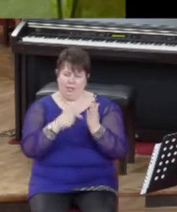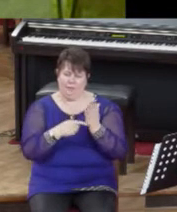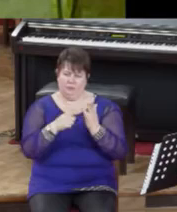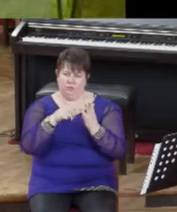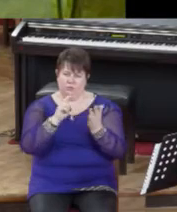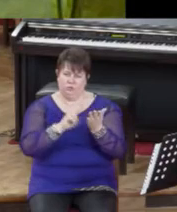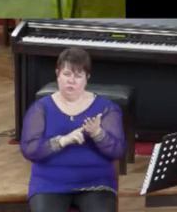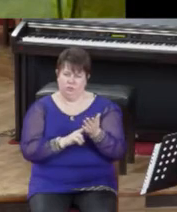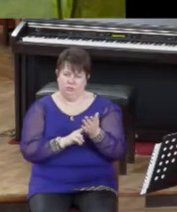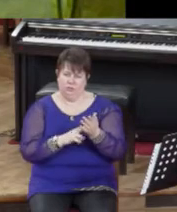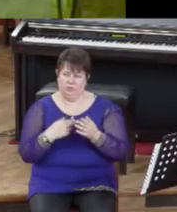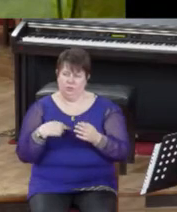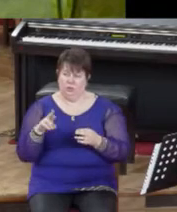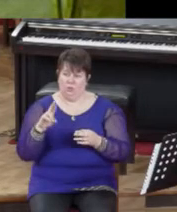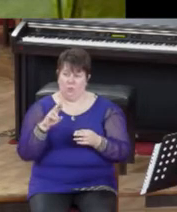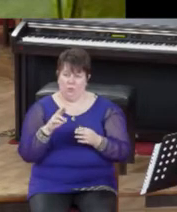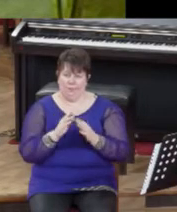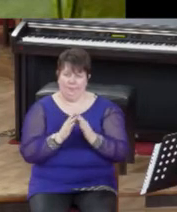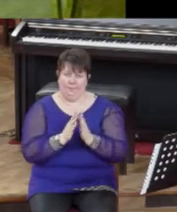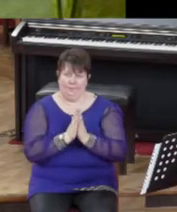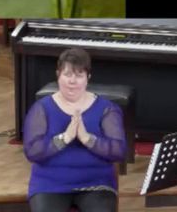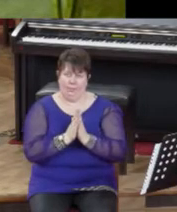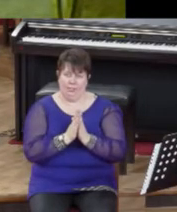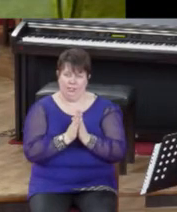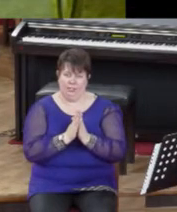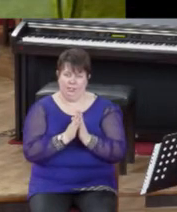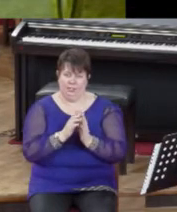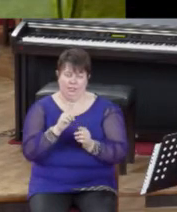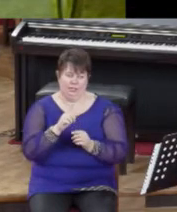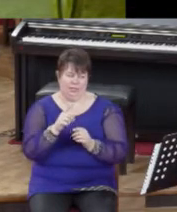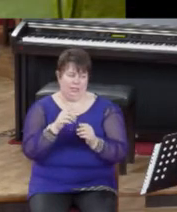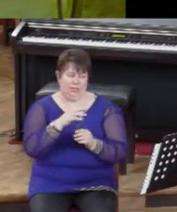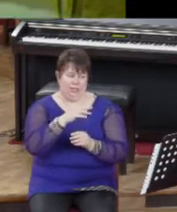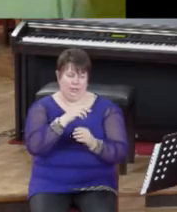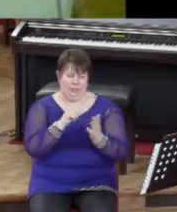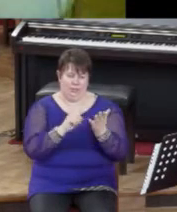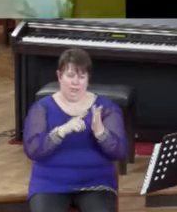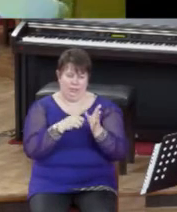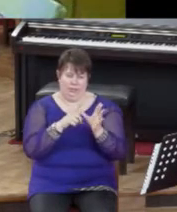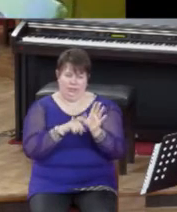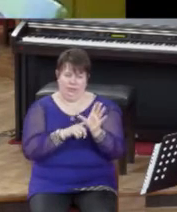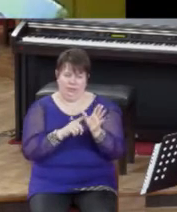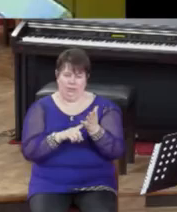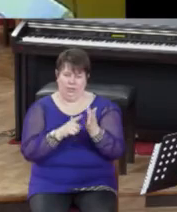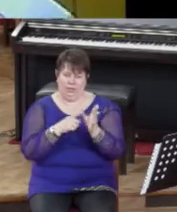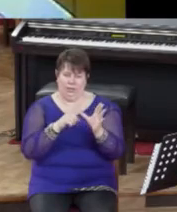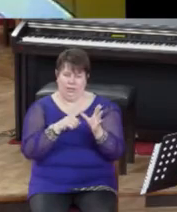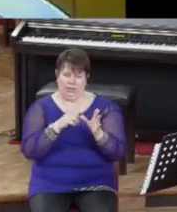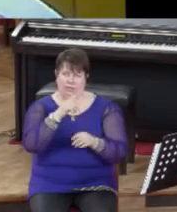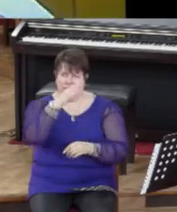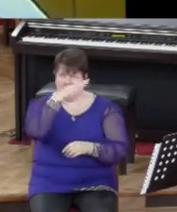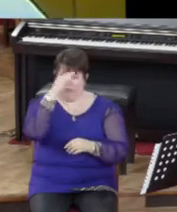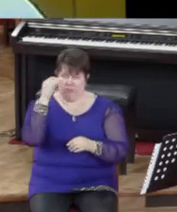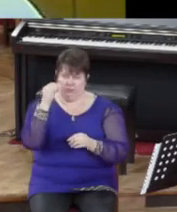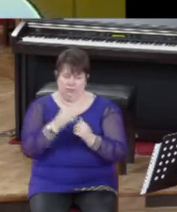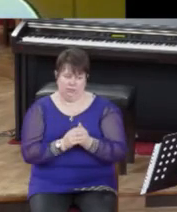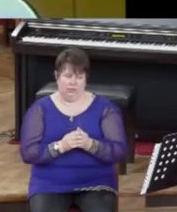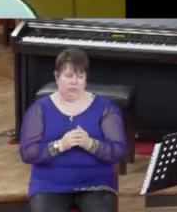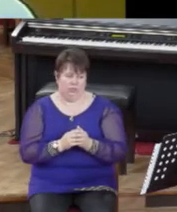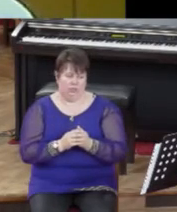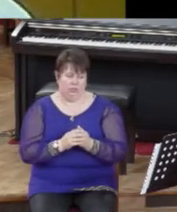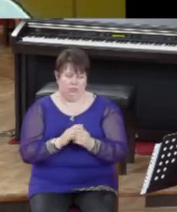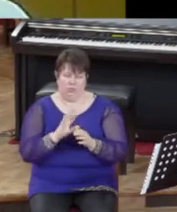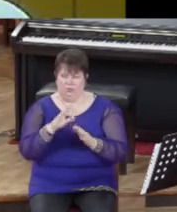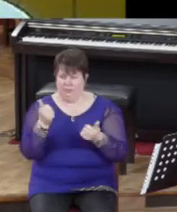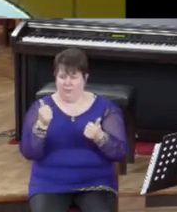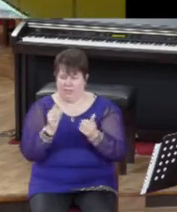We hope and pray that Layla Summer, which is her middle name, will have many blessed times